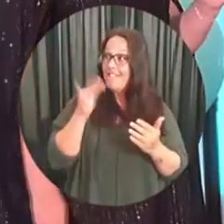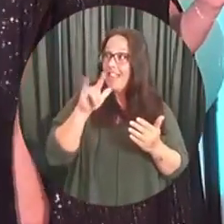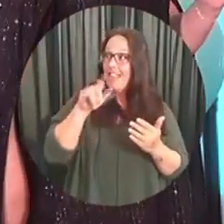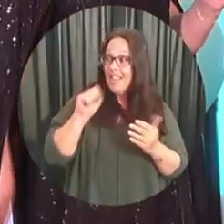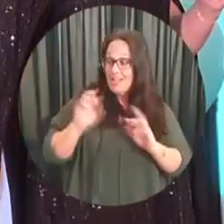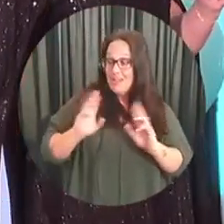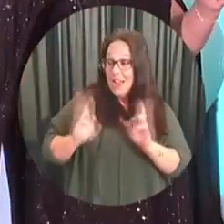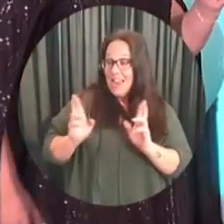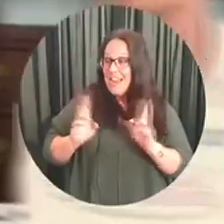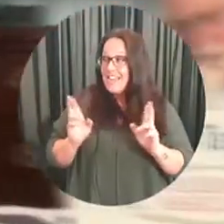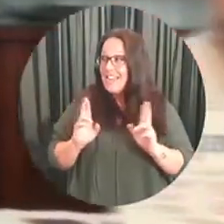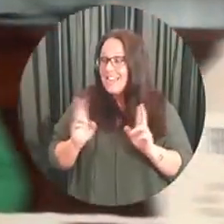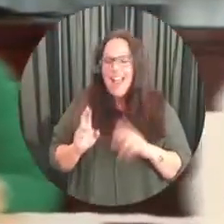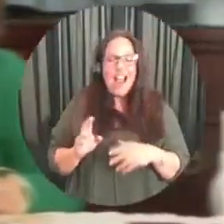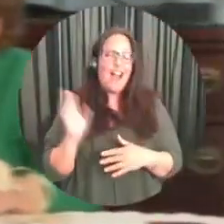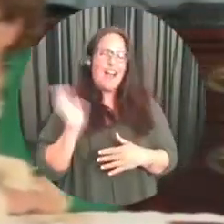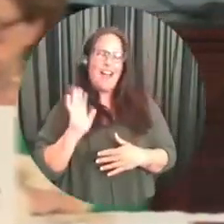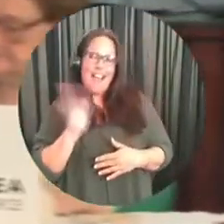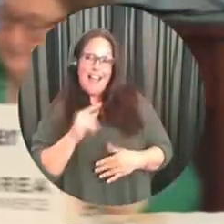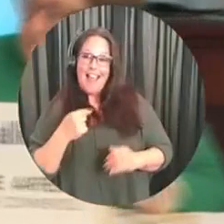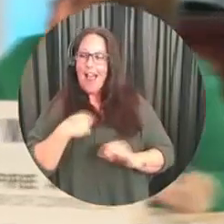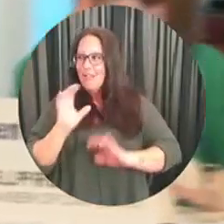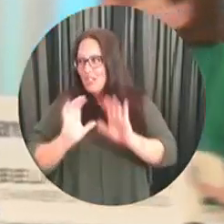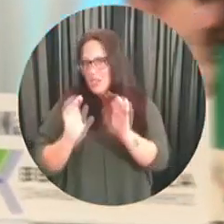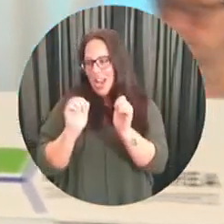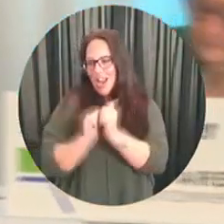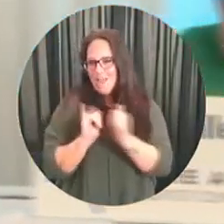I was just chit-chatting with the Janes over there.